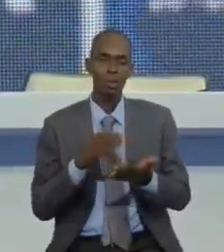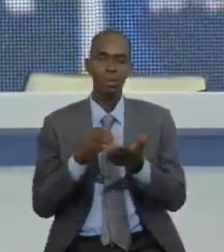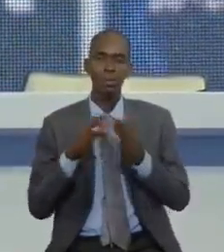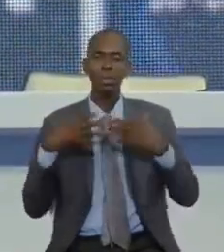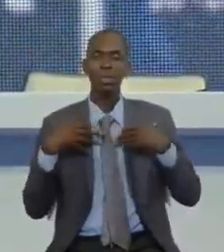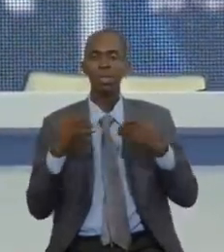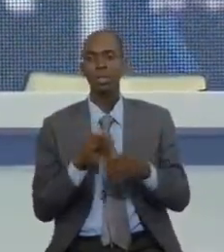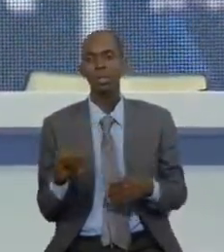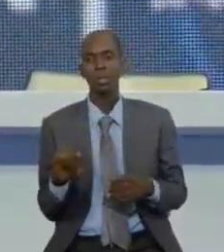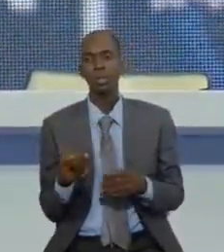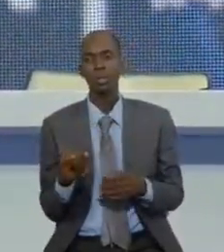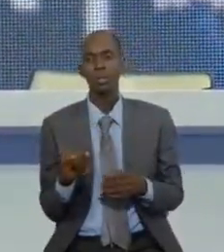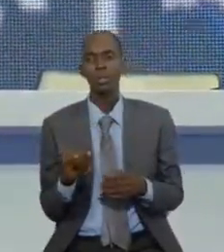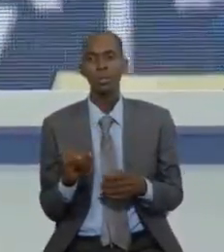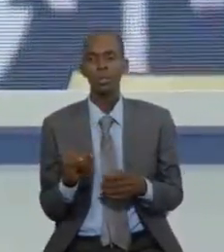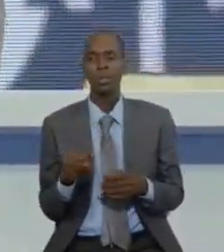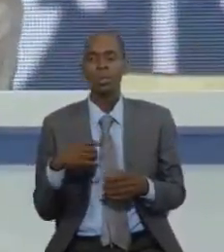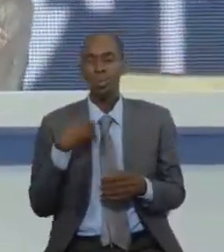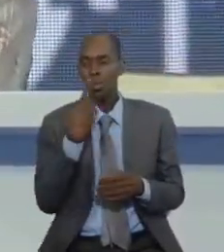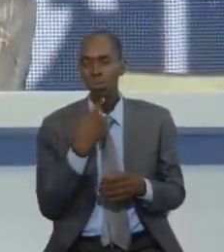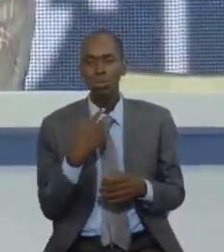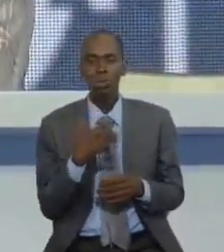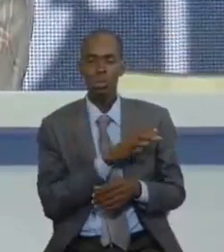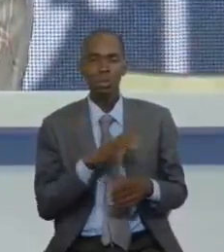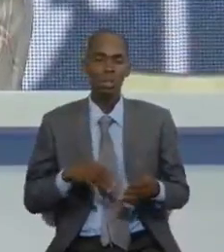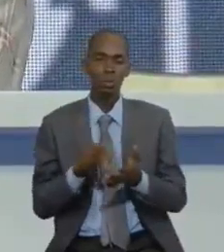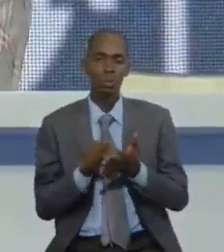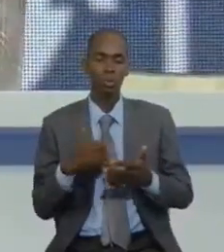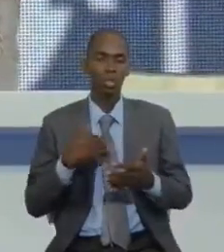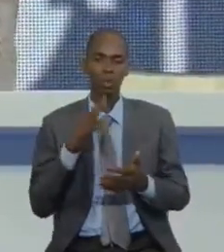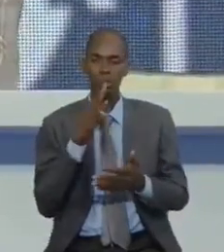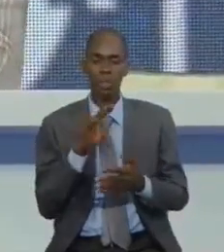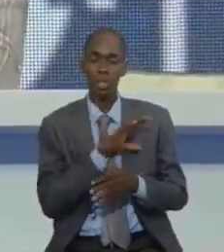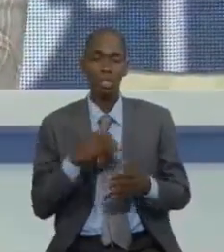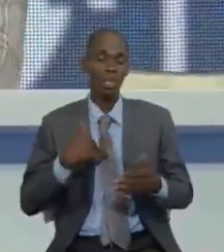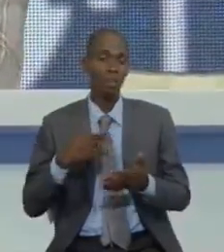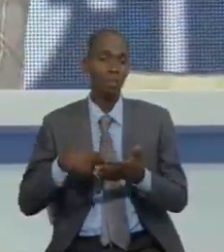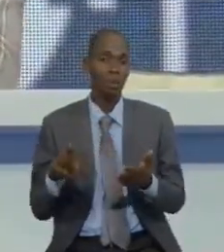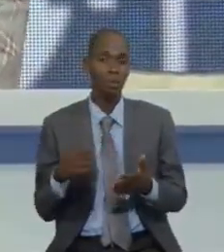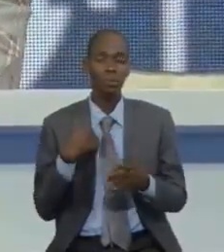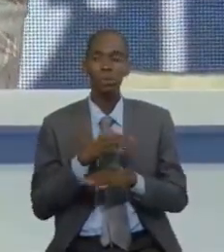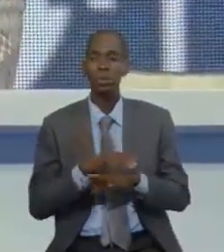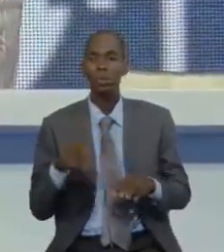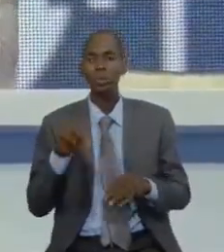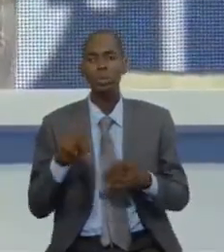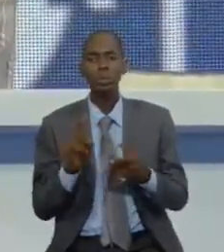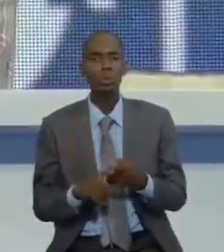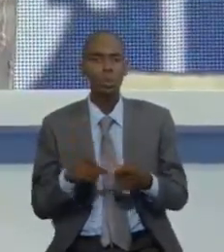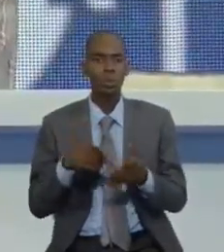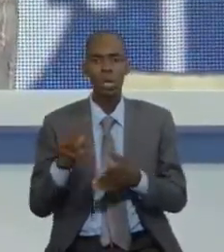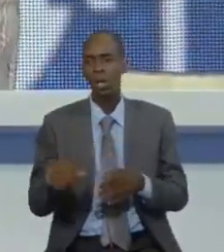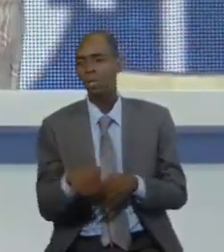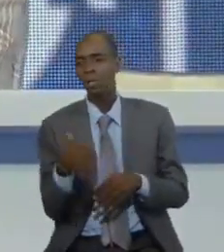whose the whole price has been paid. We don't need to, you know, pay another price.